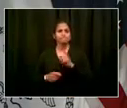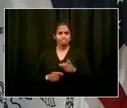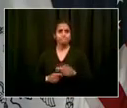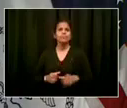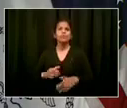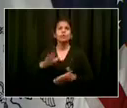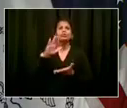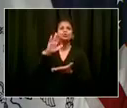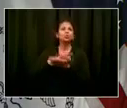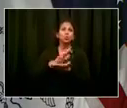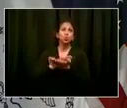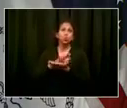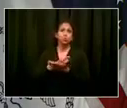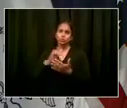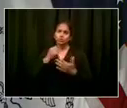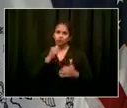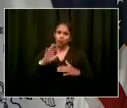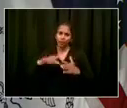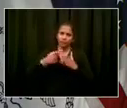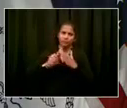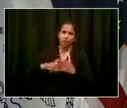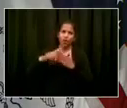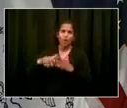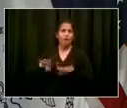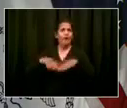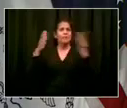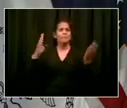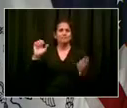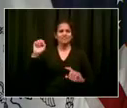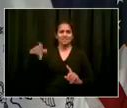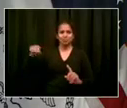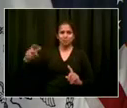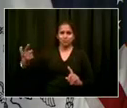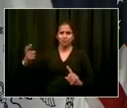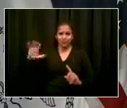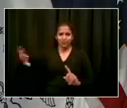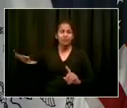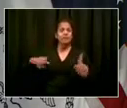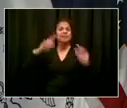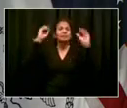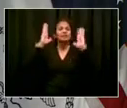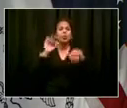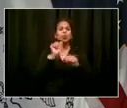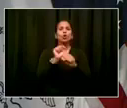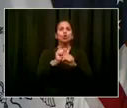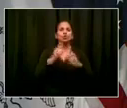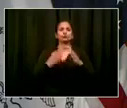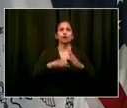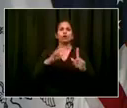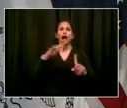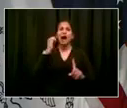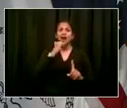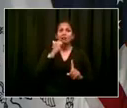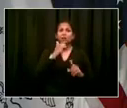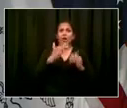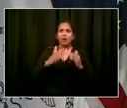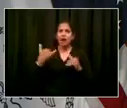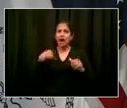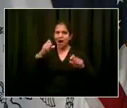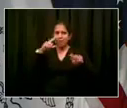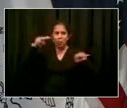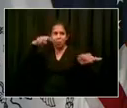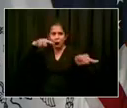action, including testing trace activity. But we've said very clearly, once school begins, there is